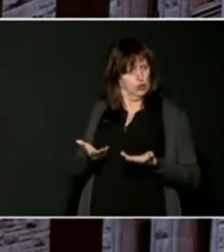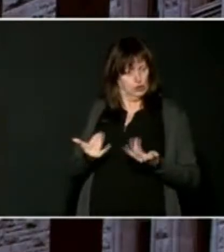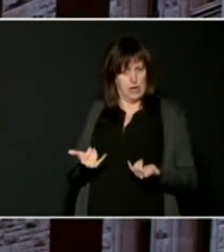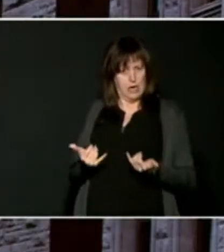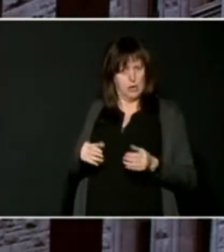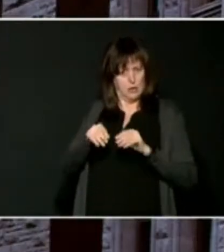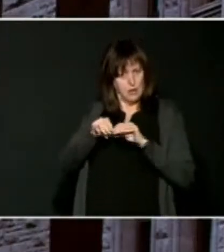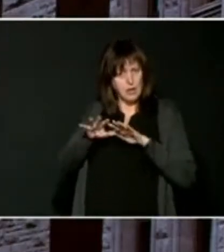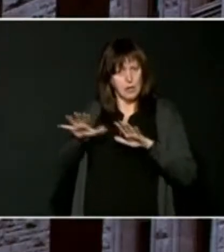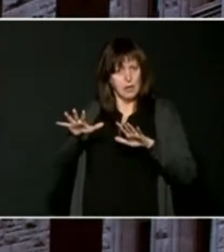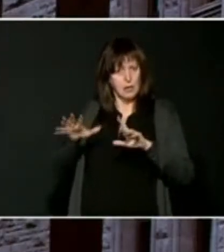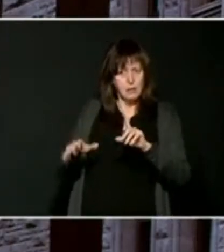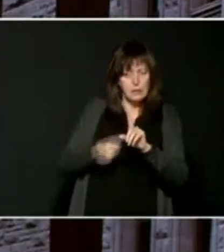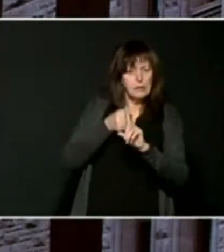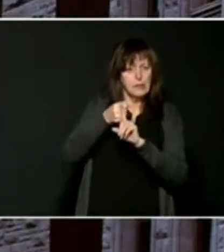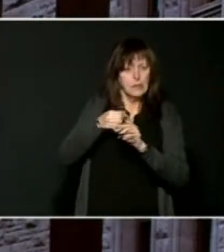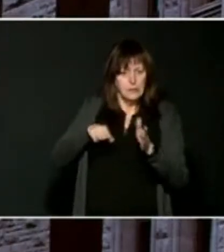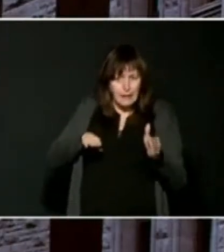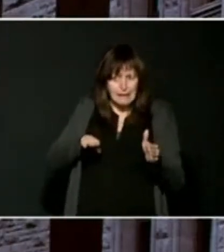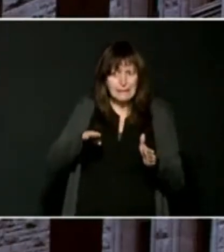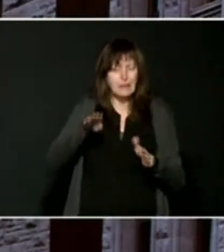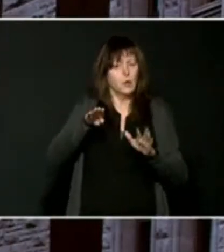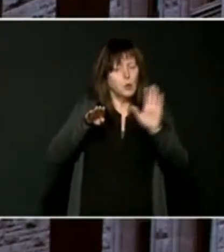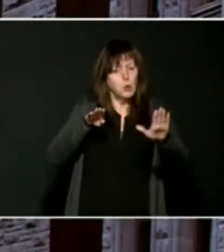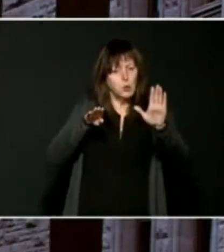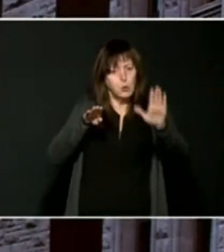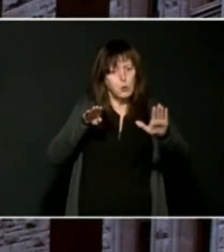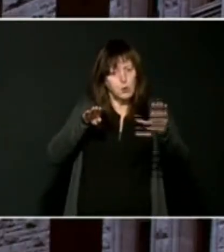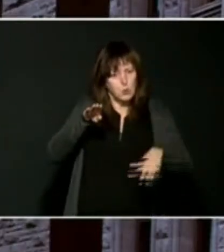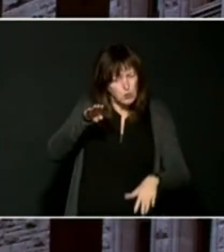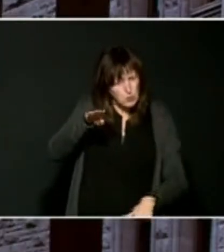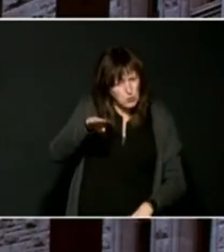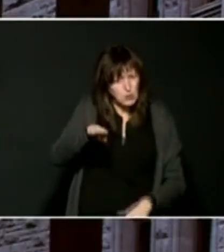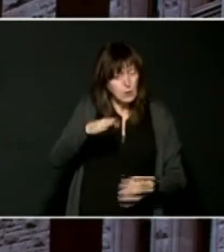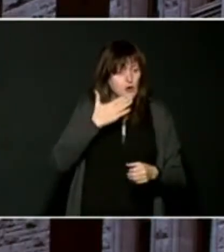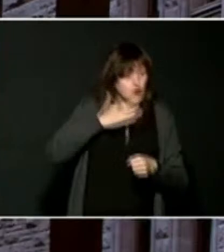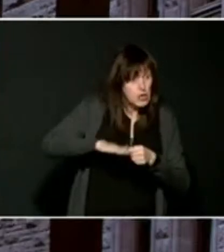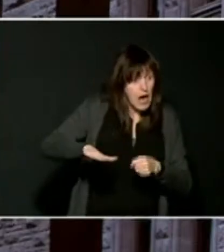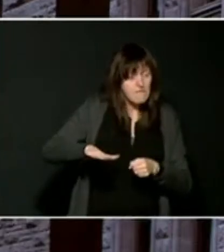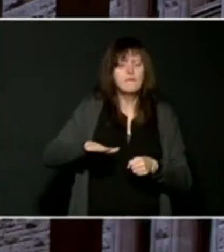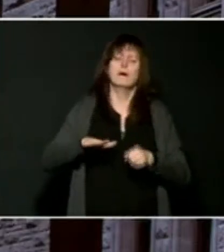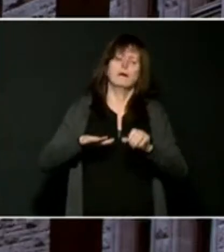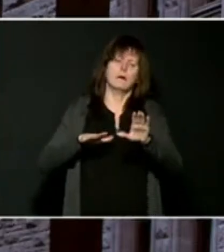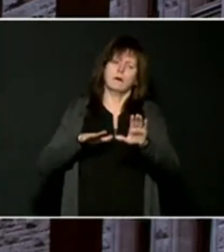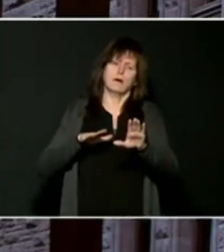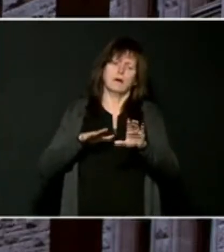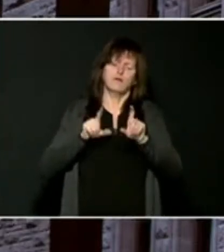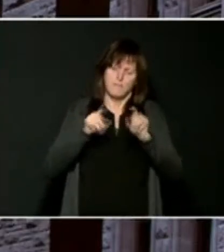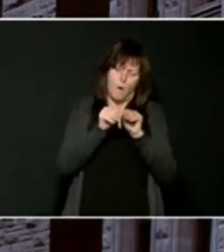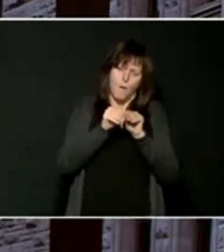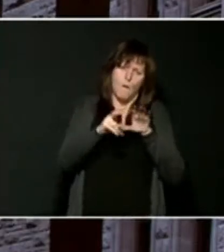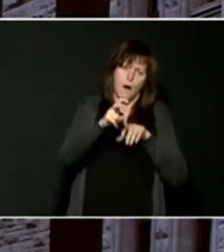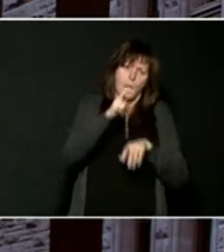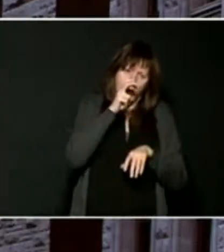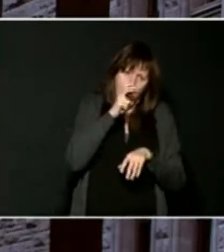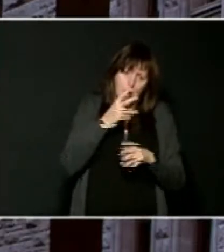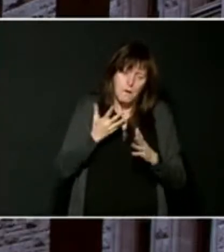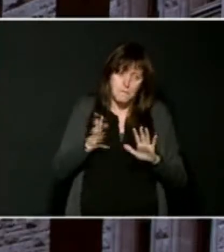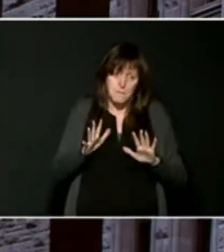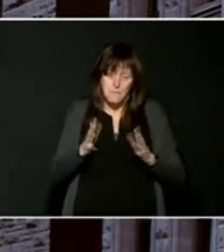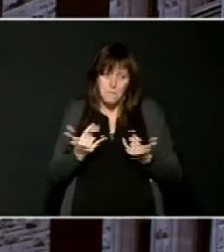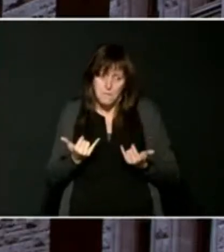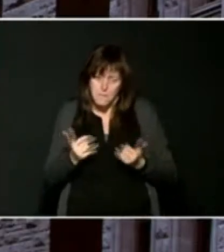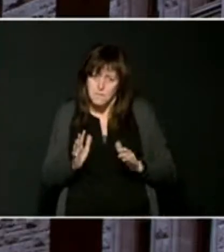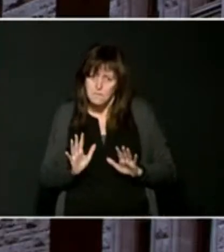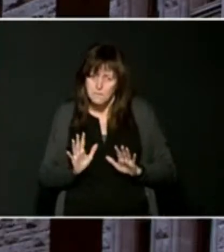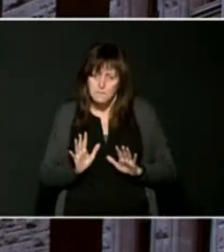rise. Not adequate, in my mind, to bring it under, so we have to take more stringent actions. And that's what we're planning to do, and to put